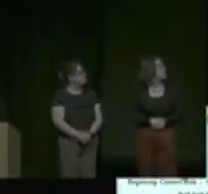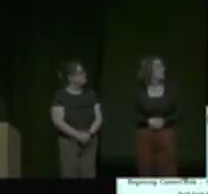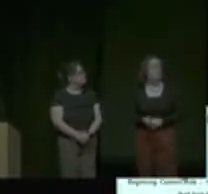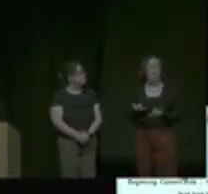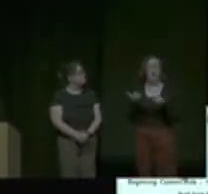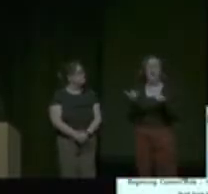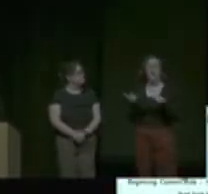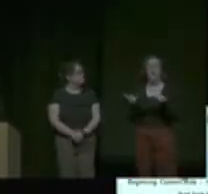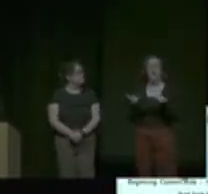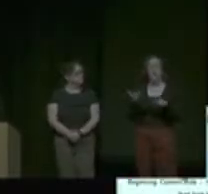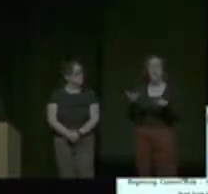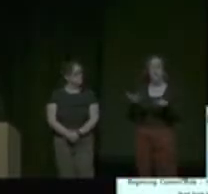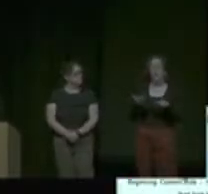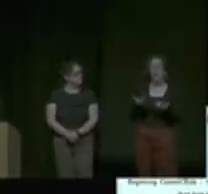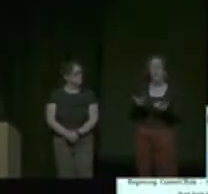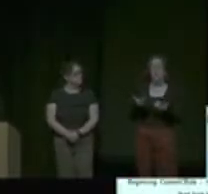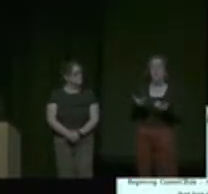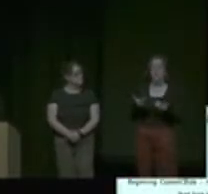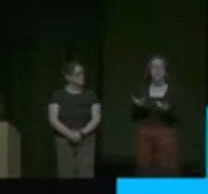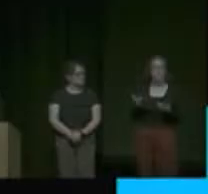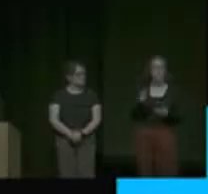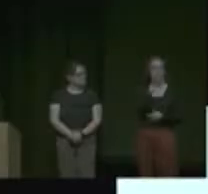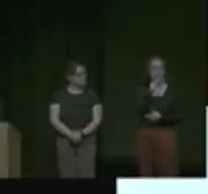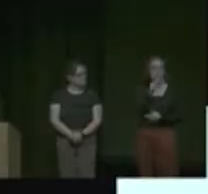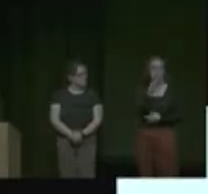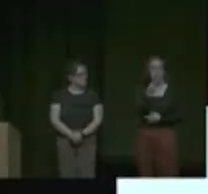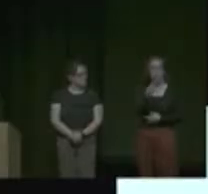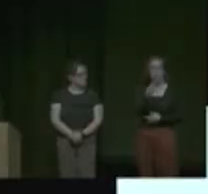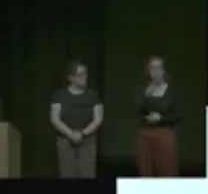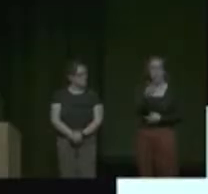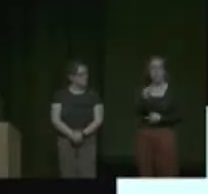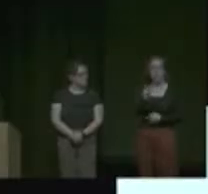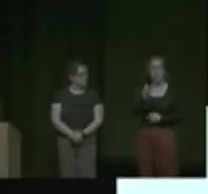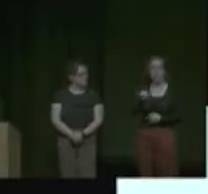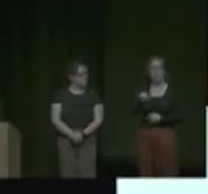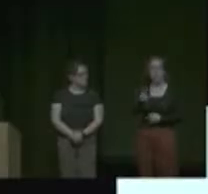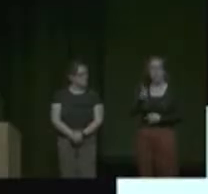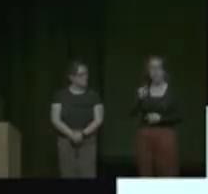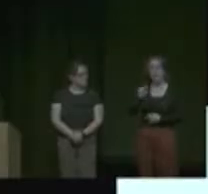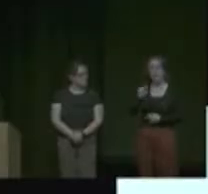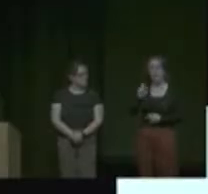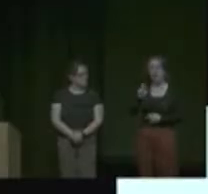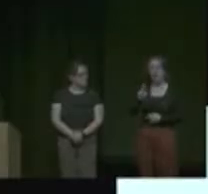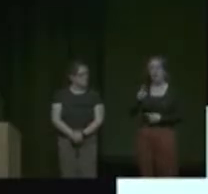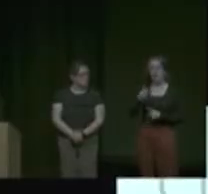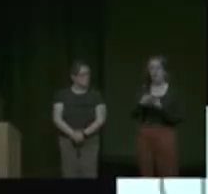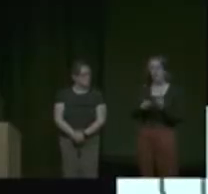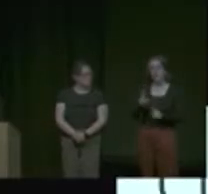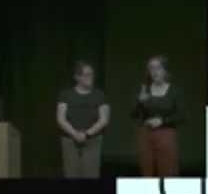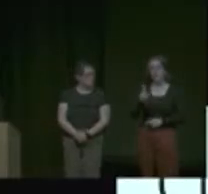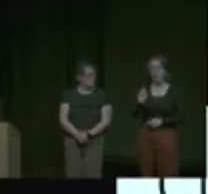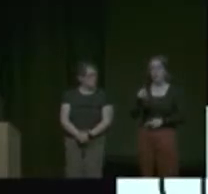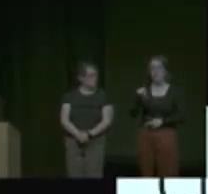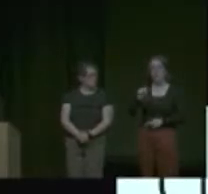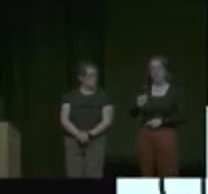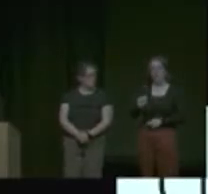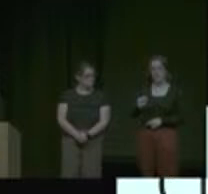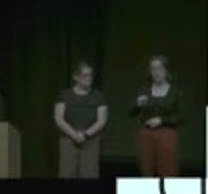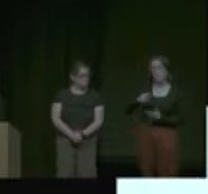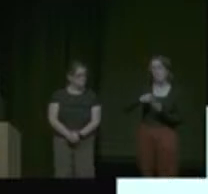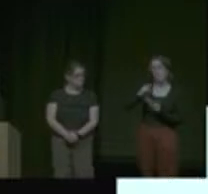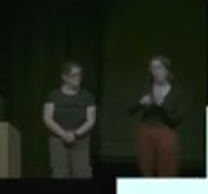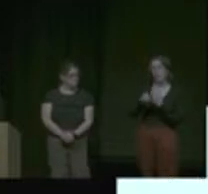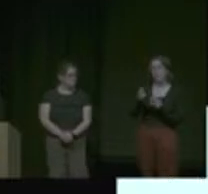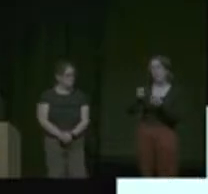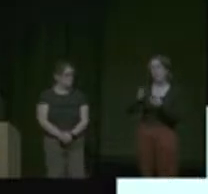Now I'd like to welcome and introduce Courtney Winter from the U.S. EPA. She's the project manager and will talk about the